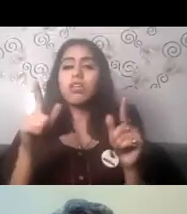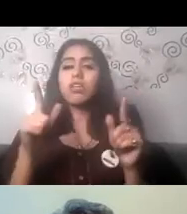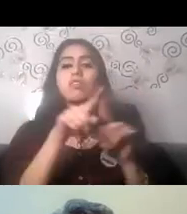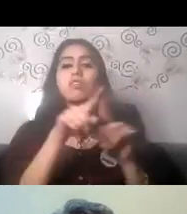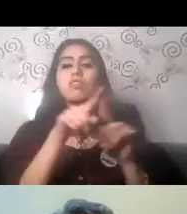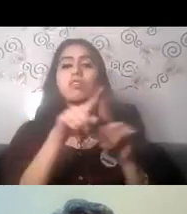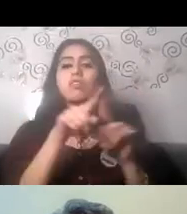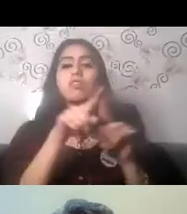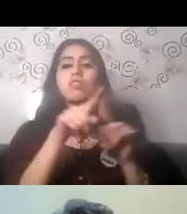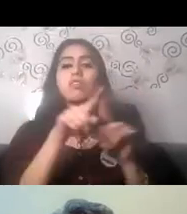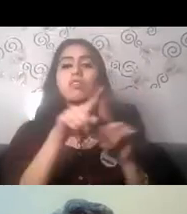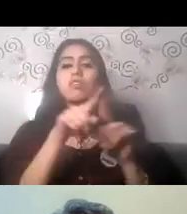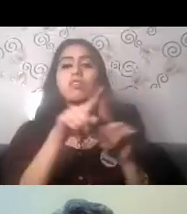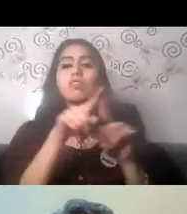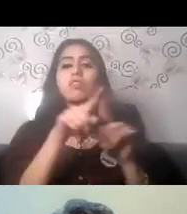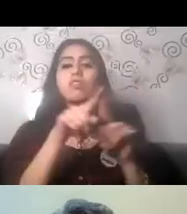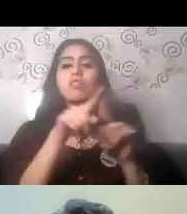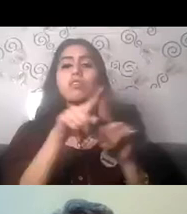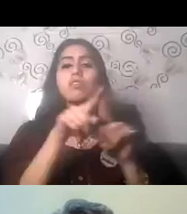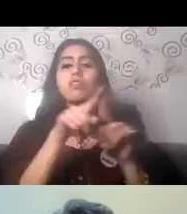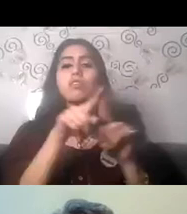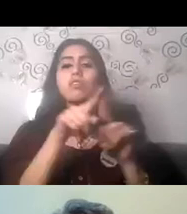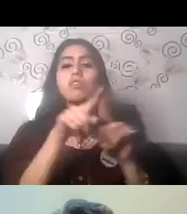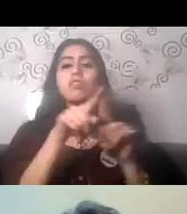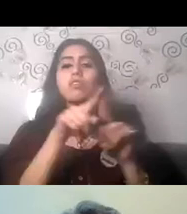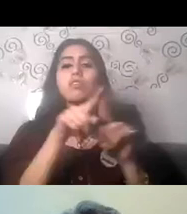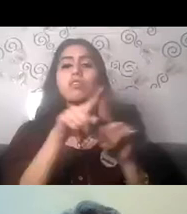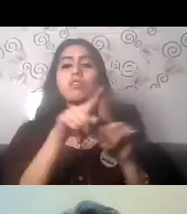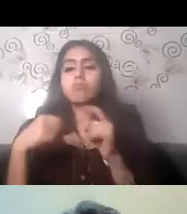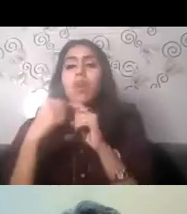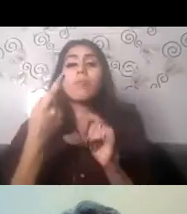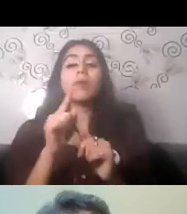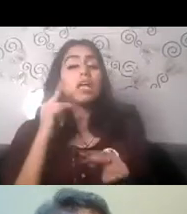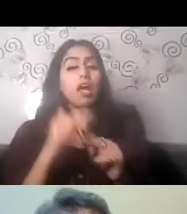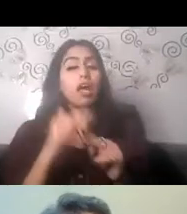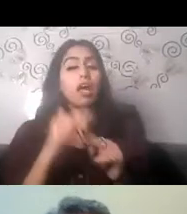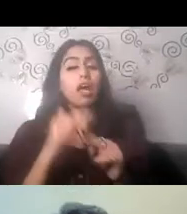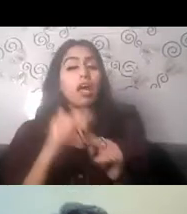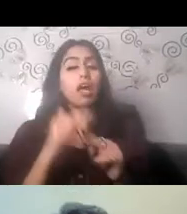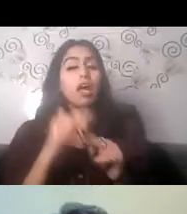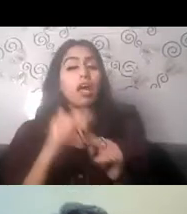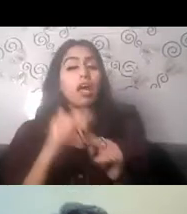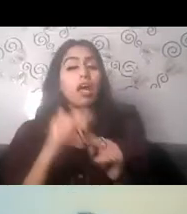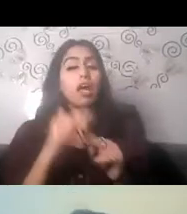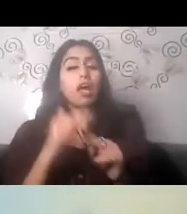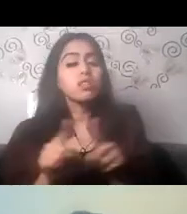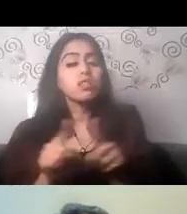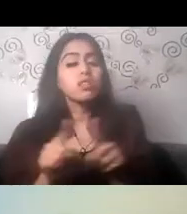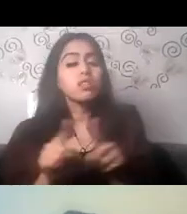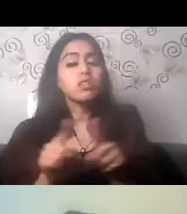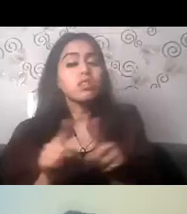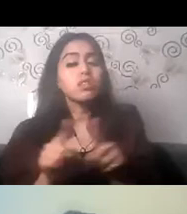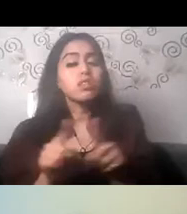today. It is not a question pointed at anyone in specific, but if you can share examples or say progress you've